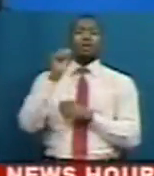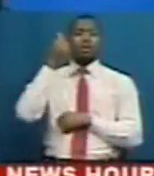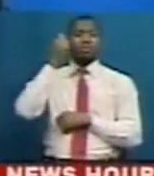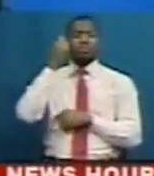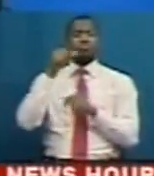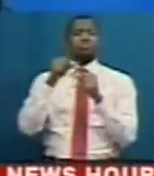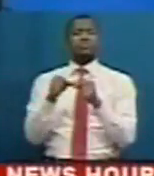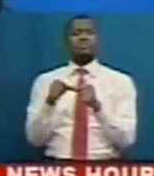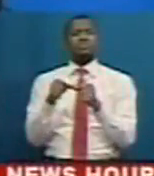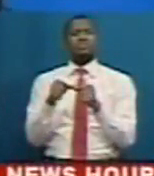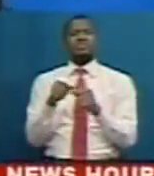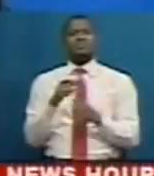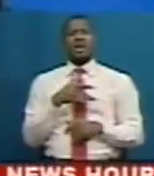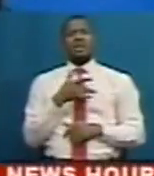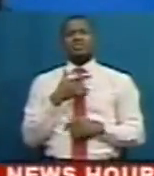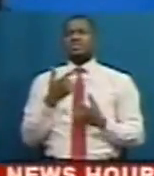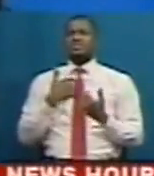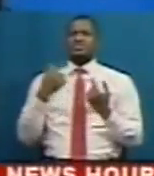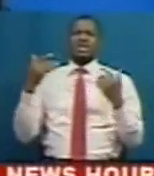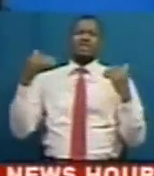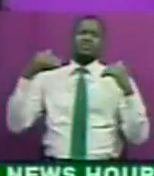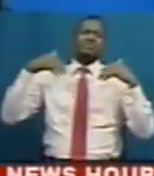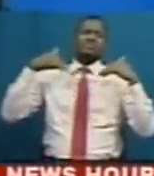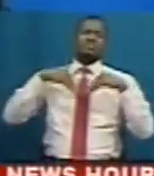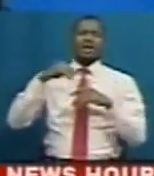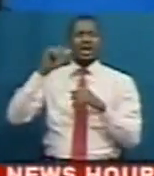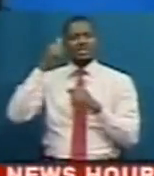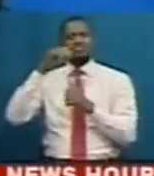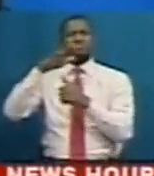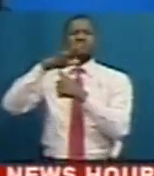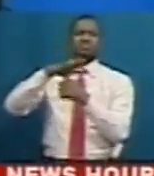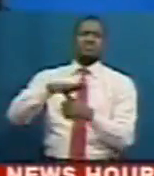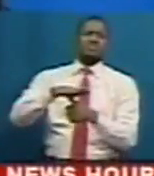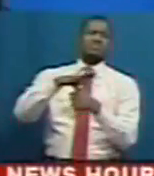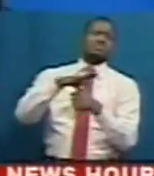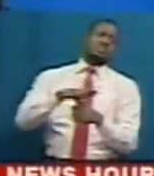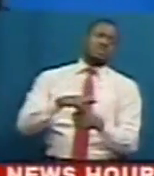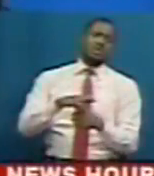aunt and feeling generally miserable. Her aunt gave her